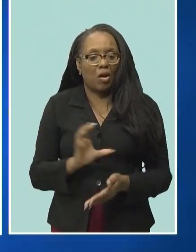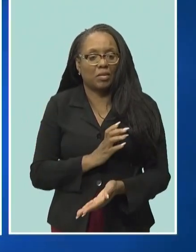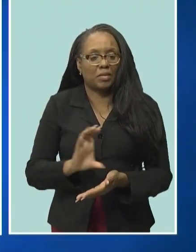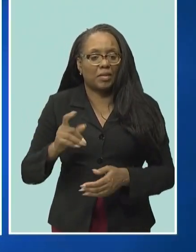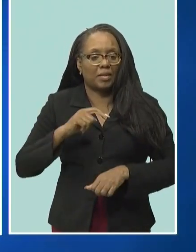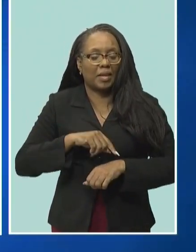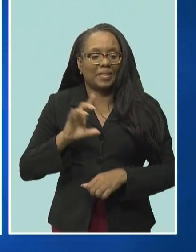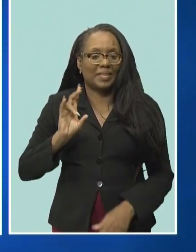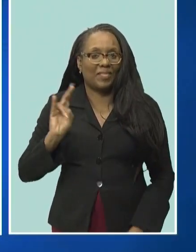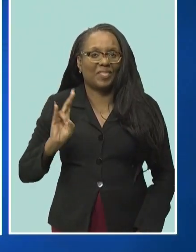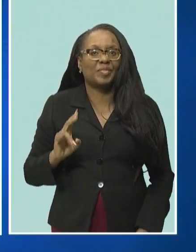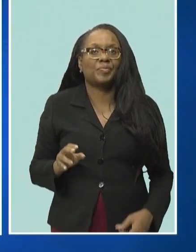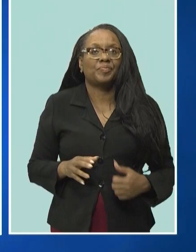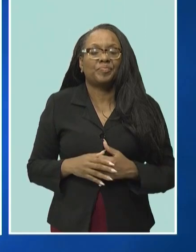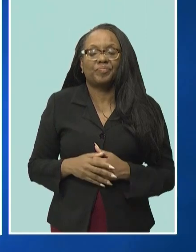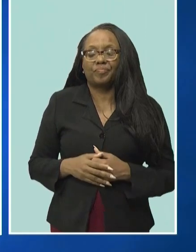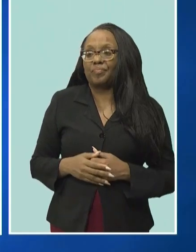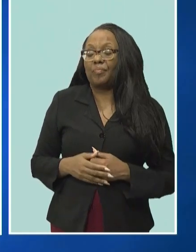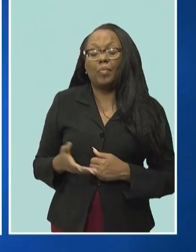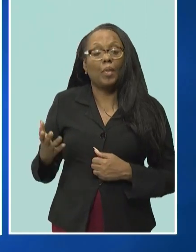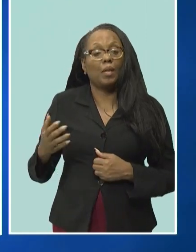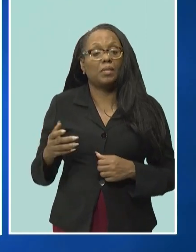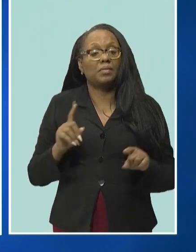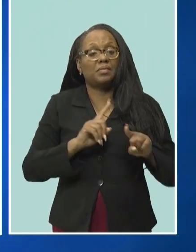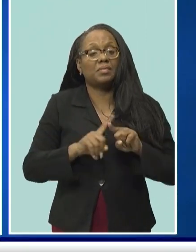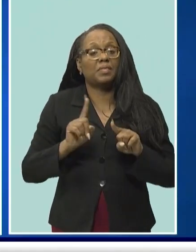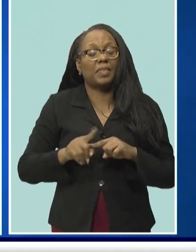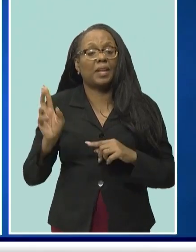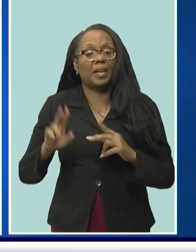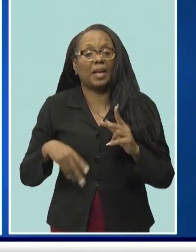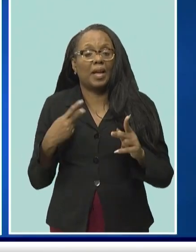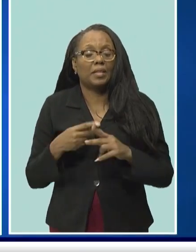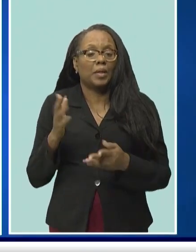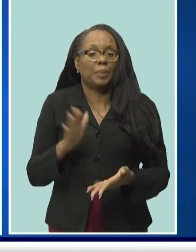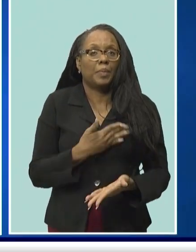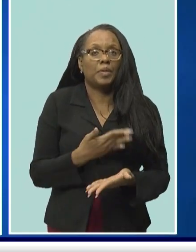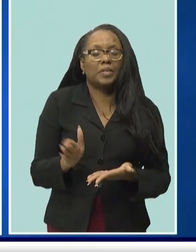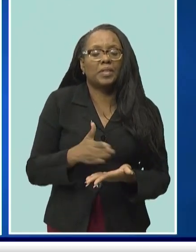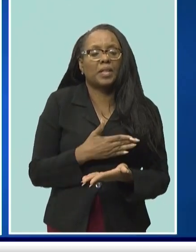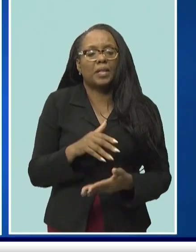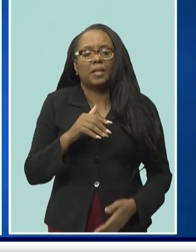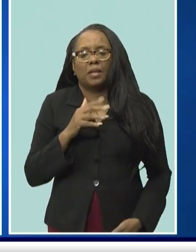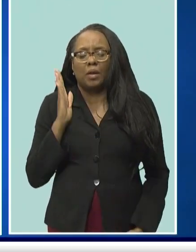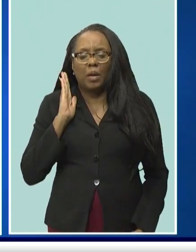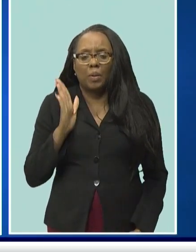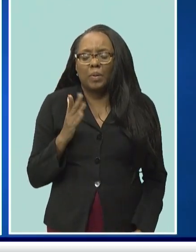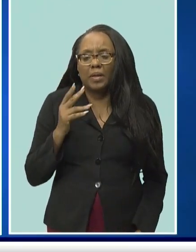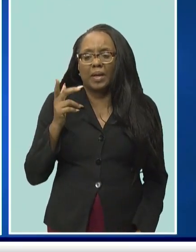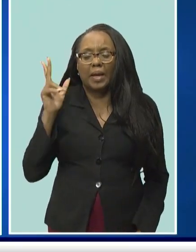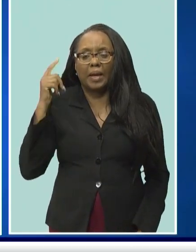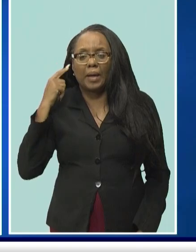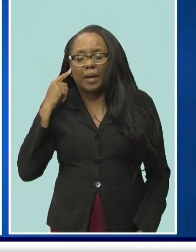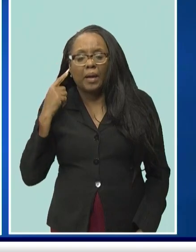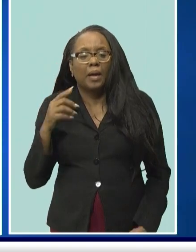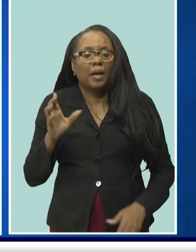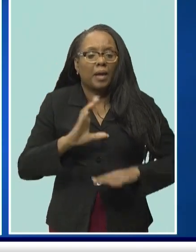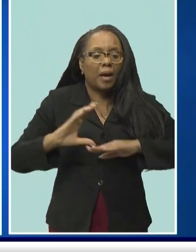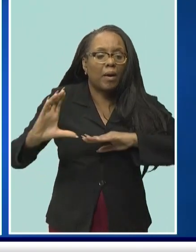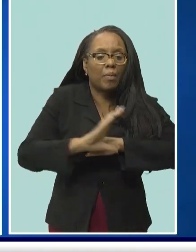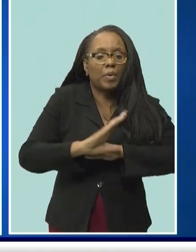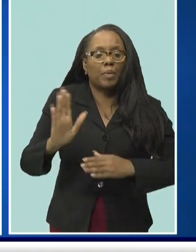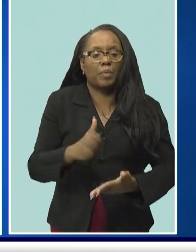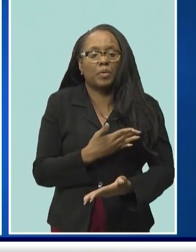We do play a variety of music, a variety of genres. So they're not only going to hear classical, they're going to hear some pop, they're going to hear some Caribbean